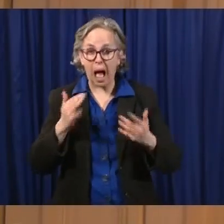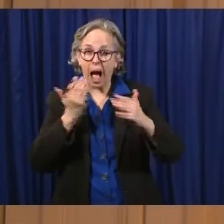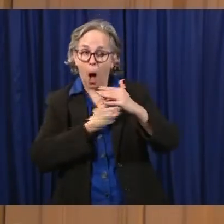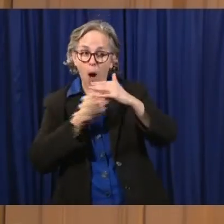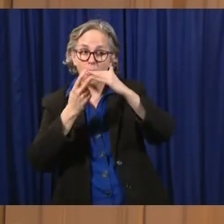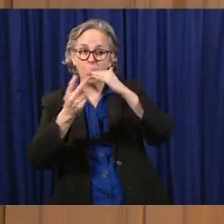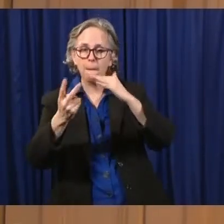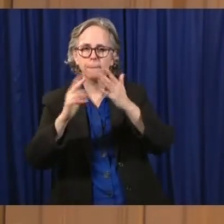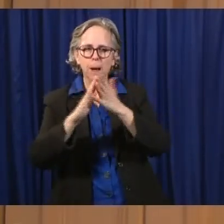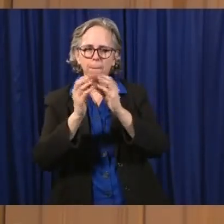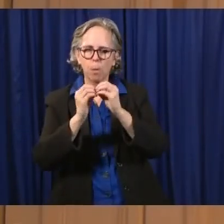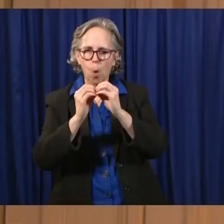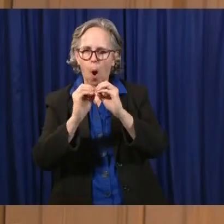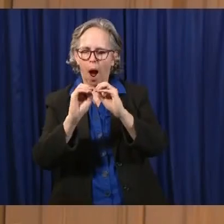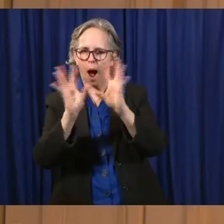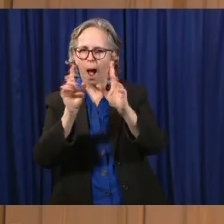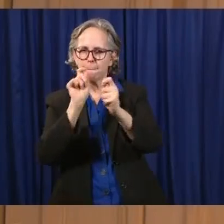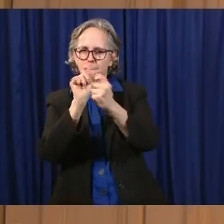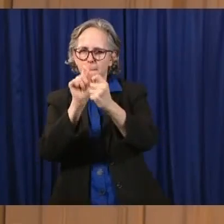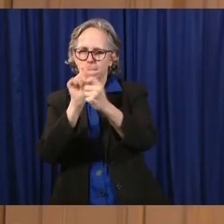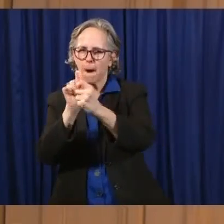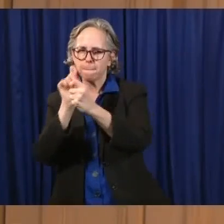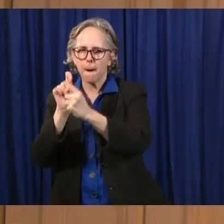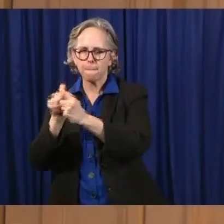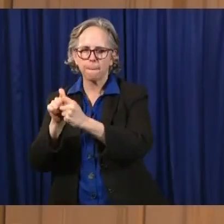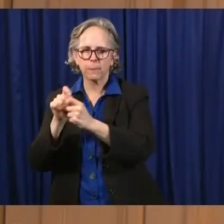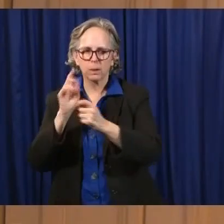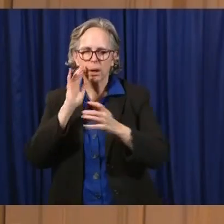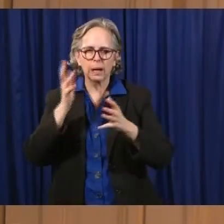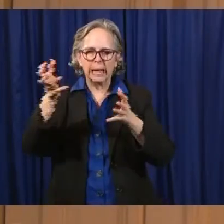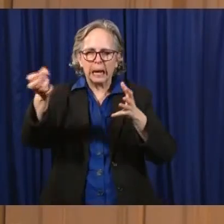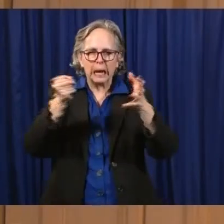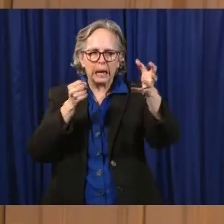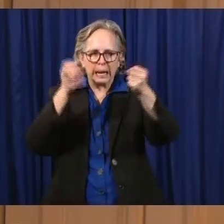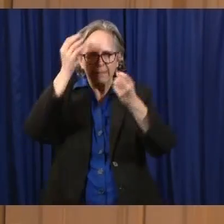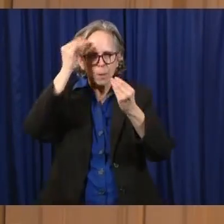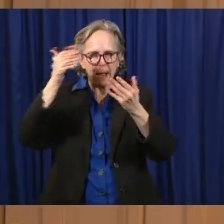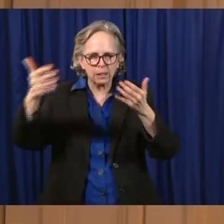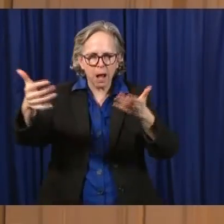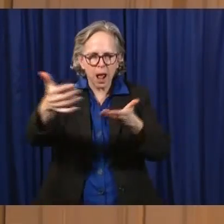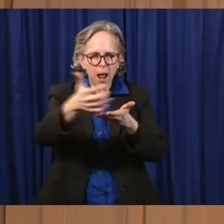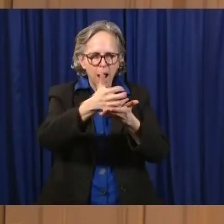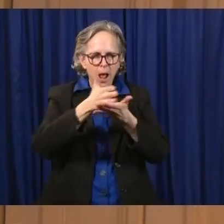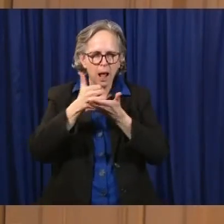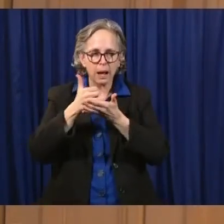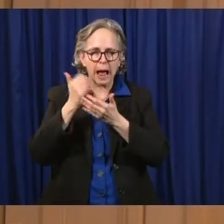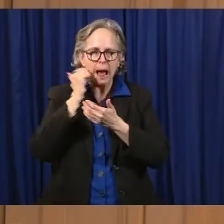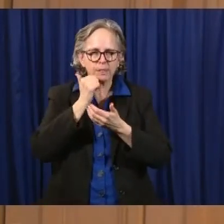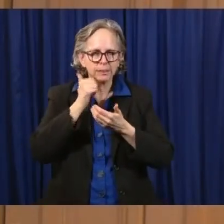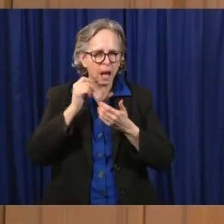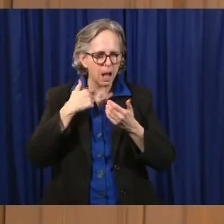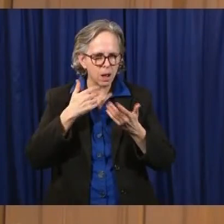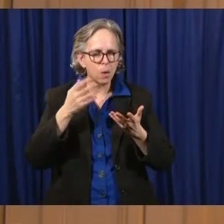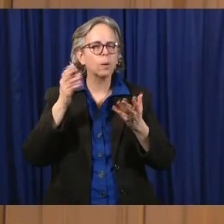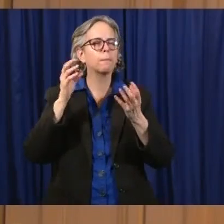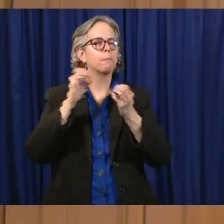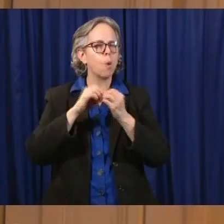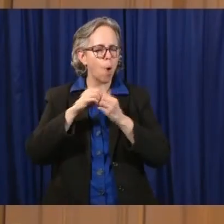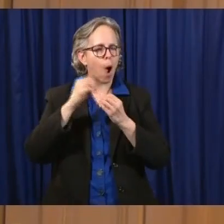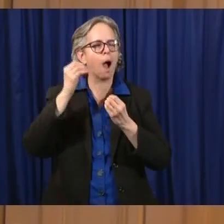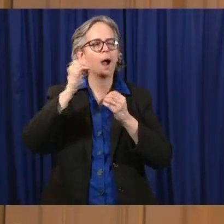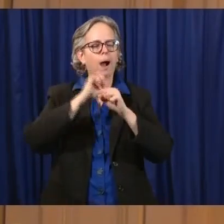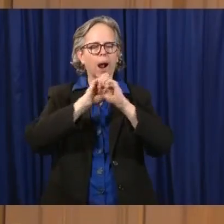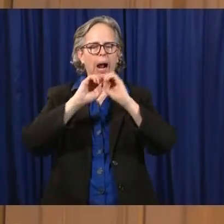Health. So little by little, we're gathering all the best data we can, and each day we're gonna keep loading up on more numbers we can